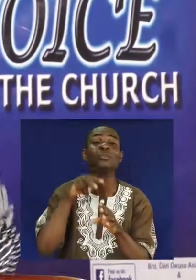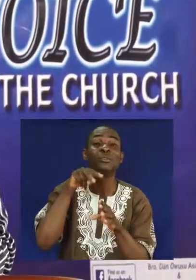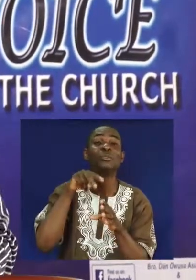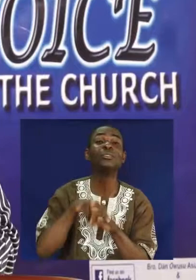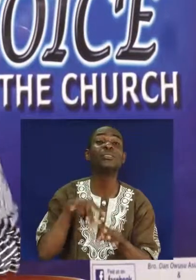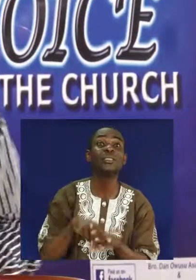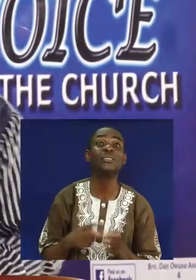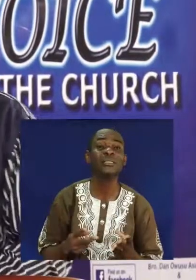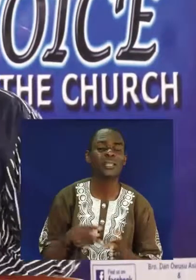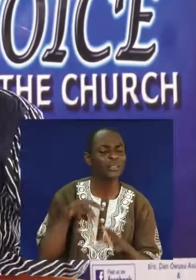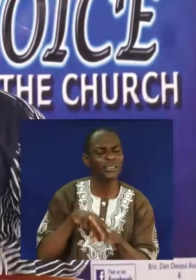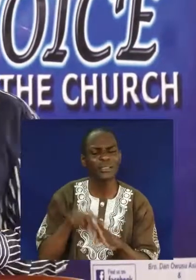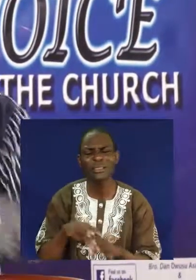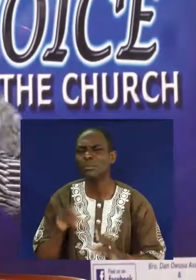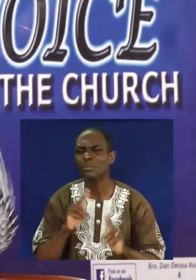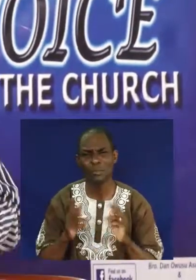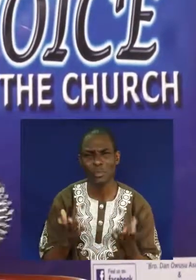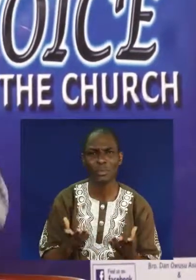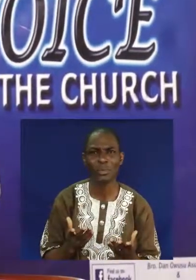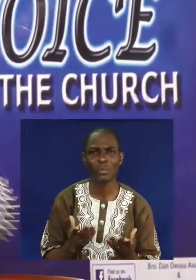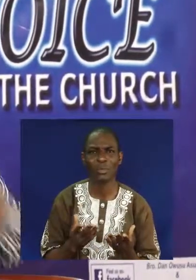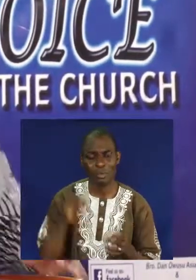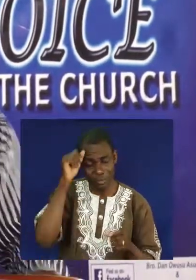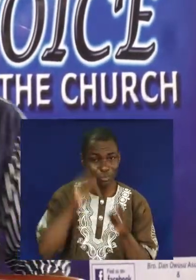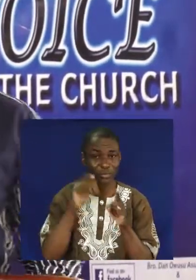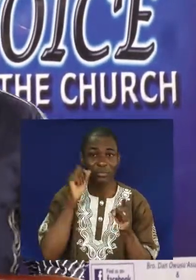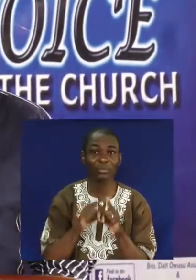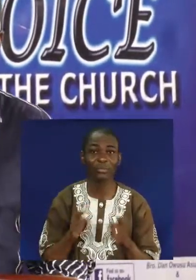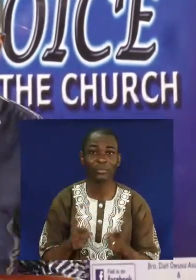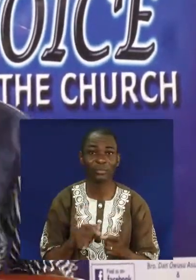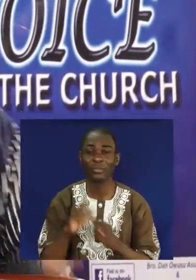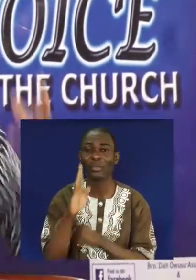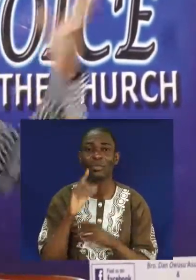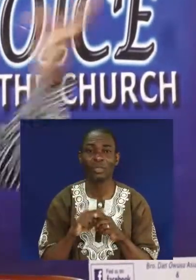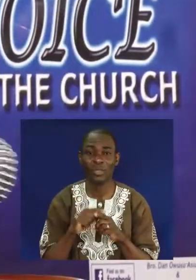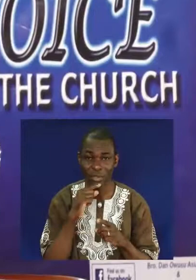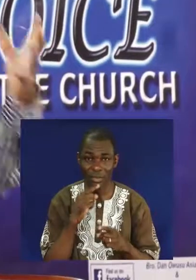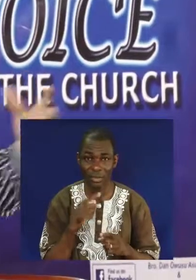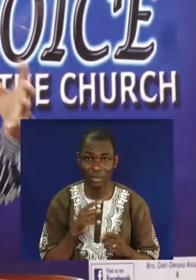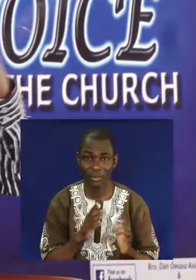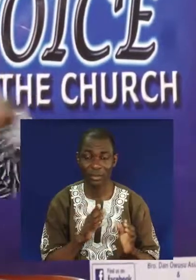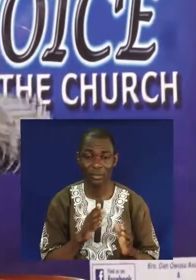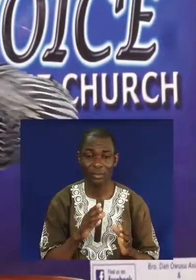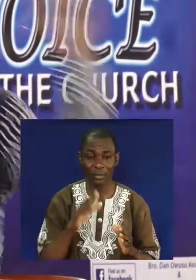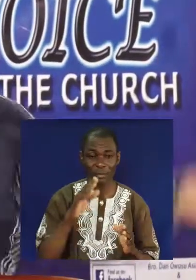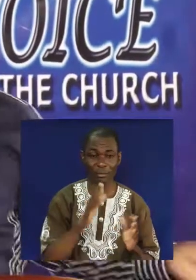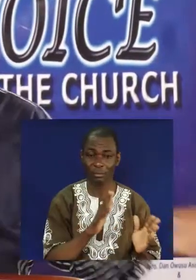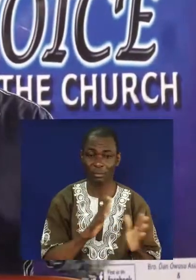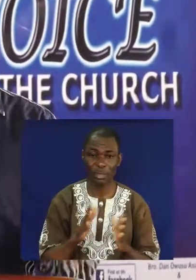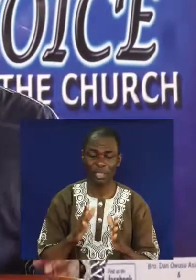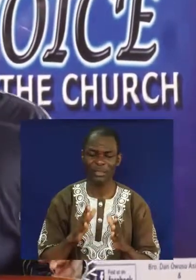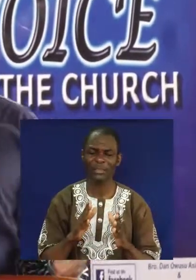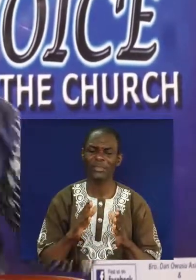na ye send text messages near the kan ye di atam ne e ka wo yi a. Ka NDC ni MPP no ase se om ne di o ma yi so